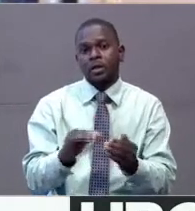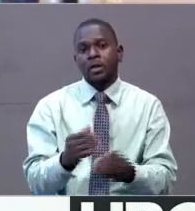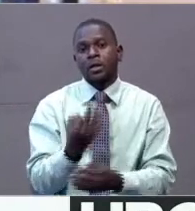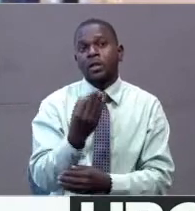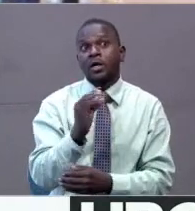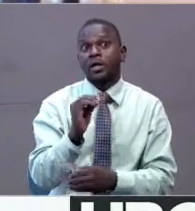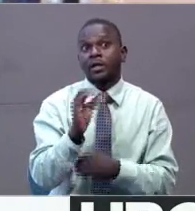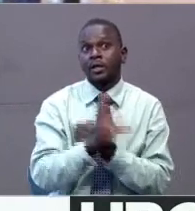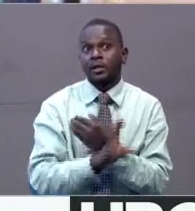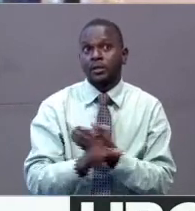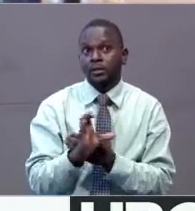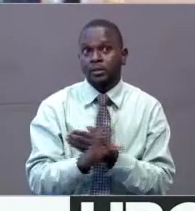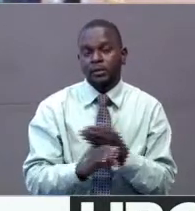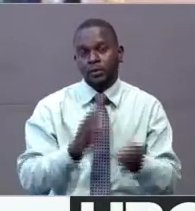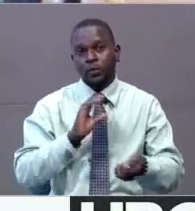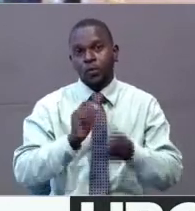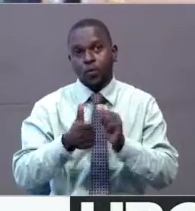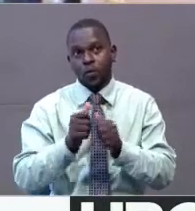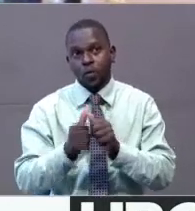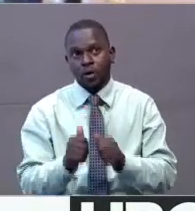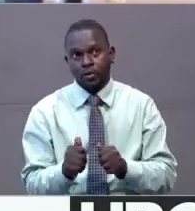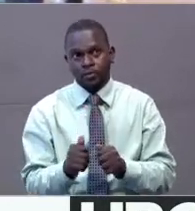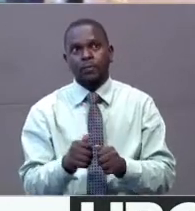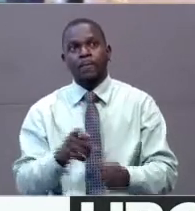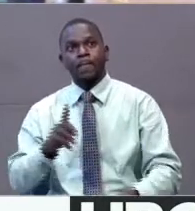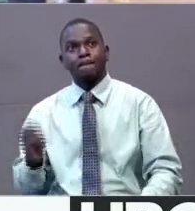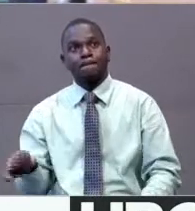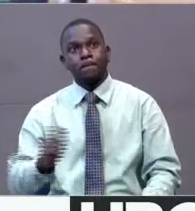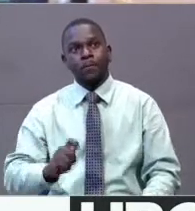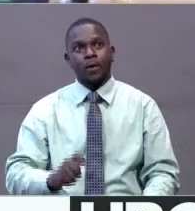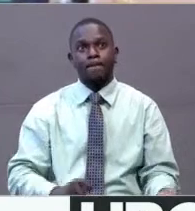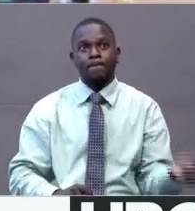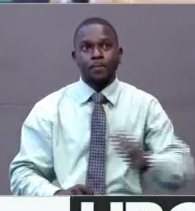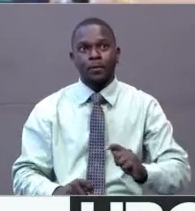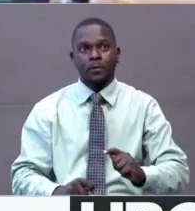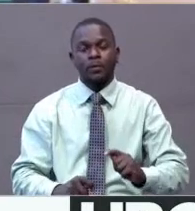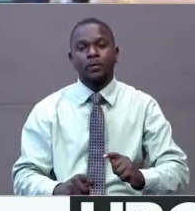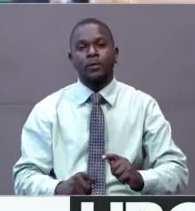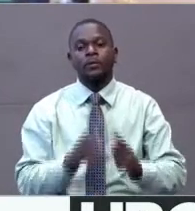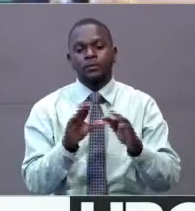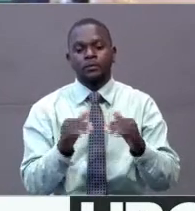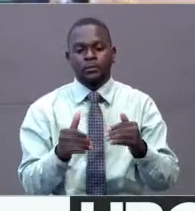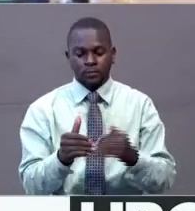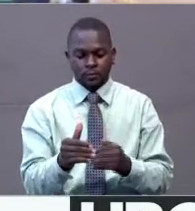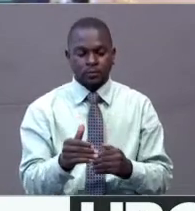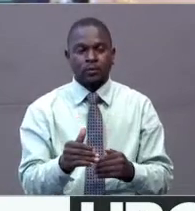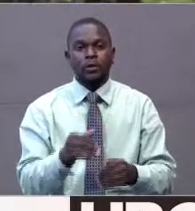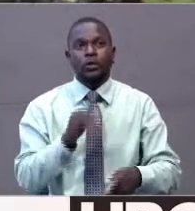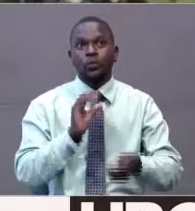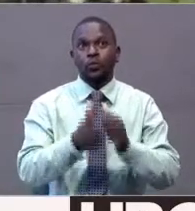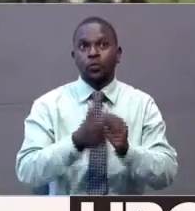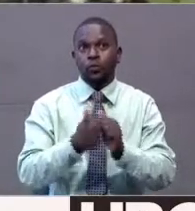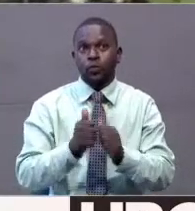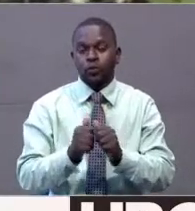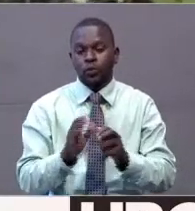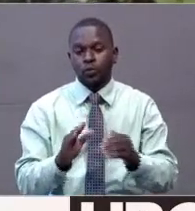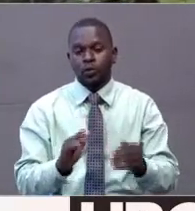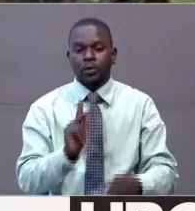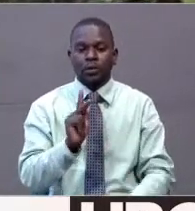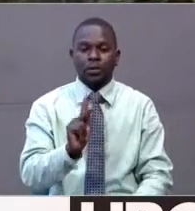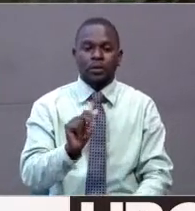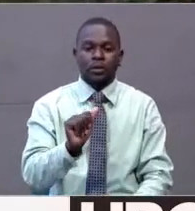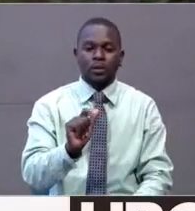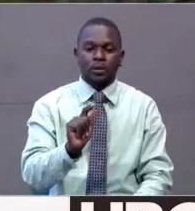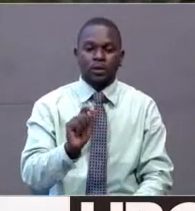30 countries that will contest for the podium finish in the All Africa Badminton Seniors Tournament. David Katende,